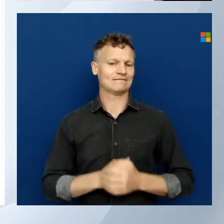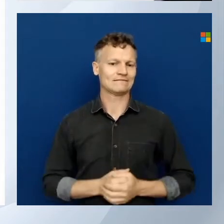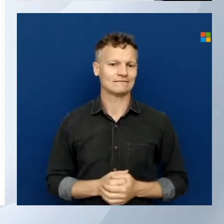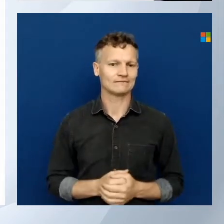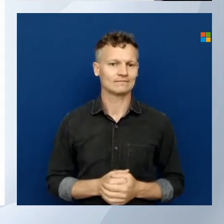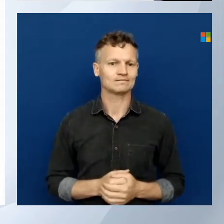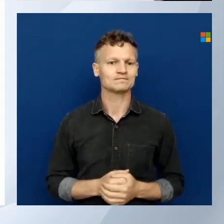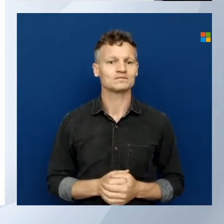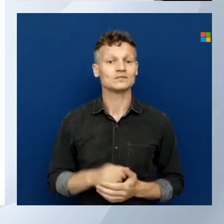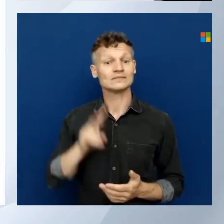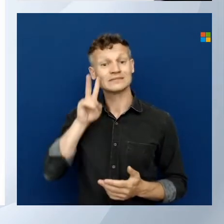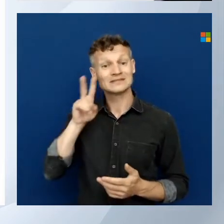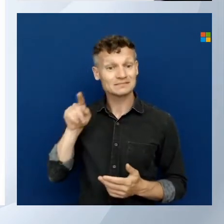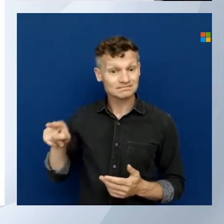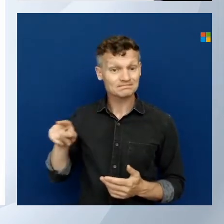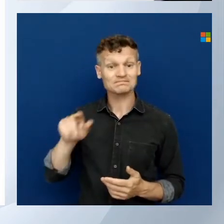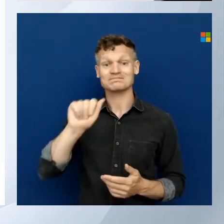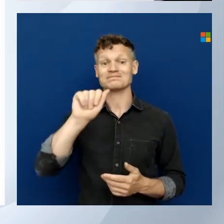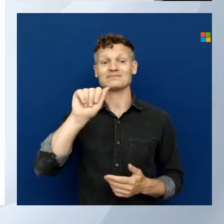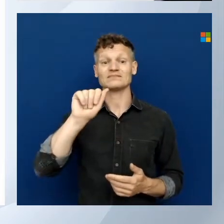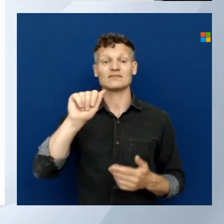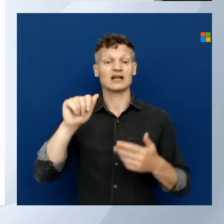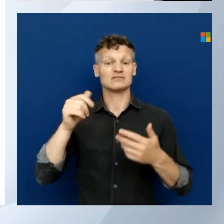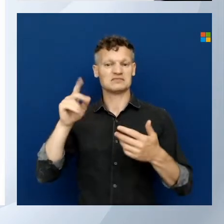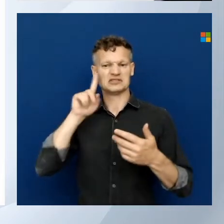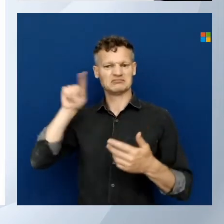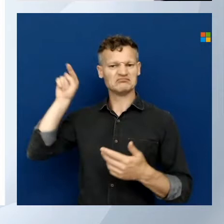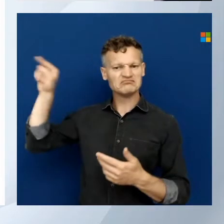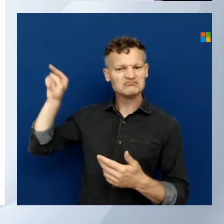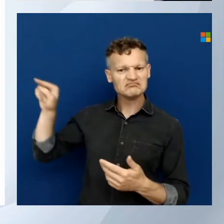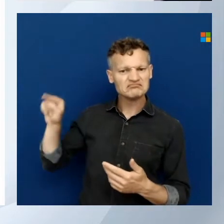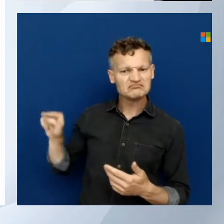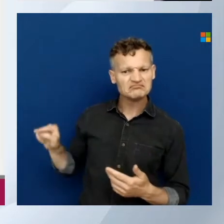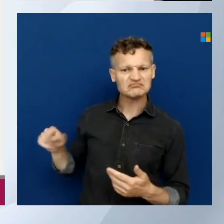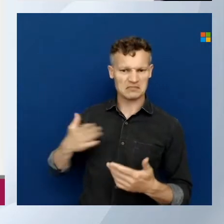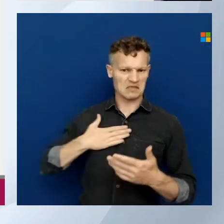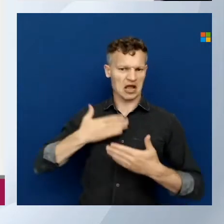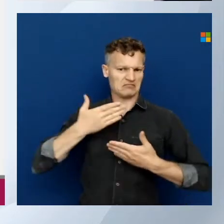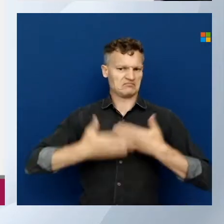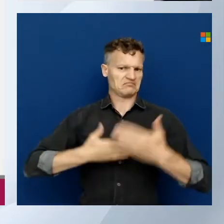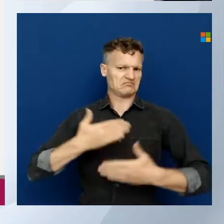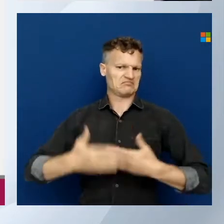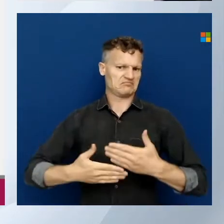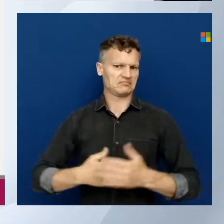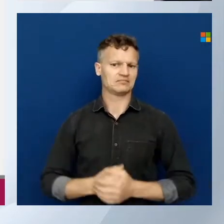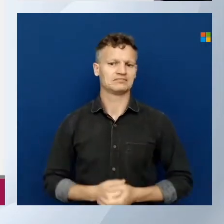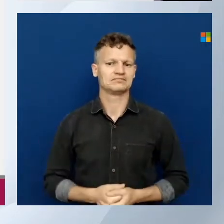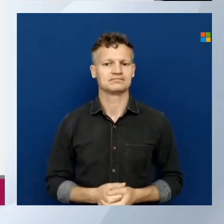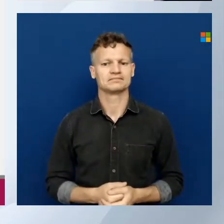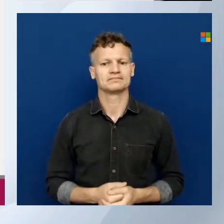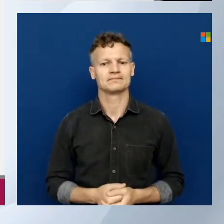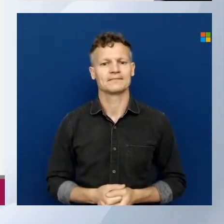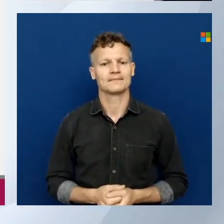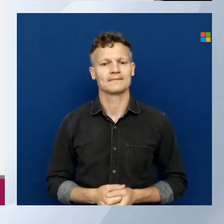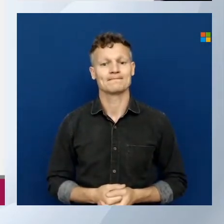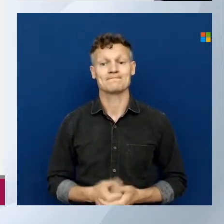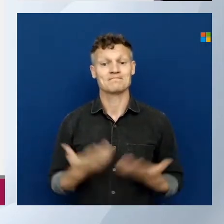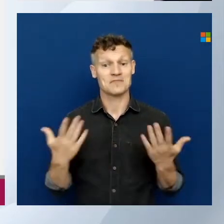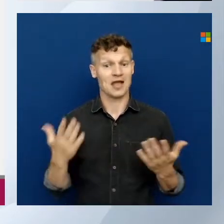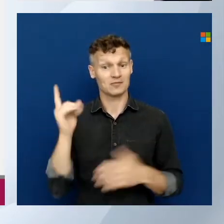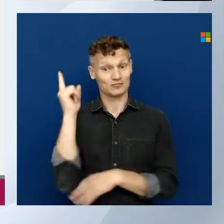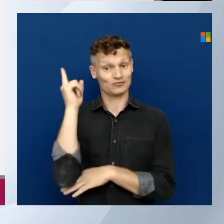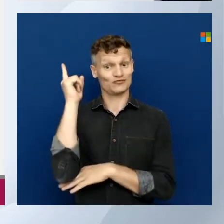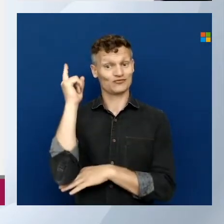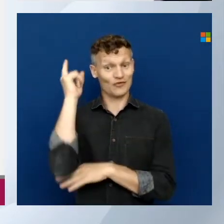ARM templates, Azure Automation, and Azure DevOps. So let's get started with